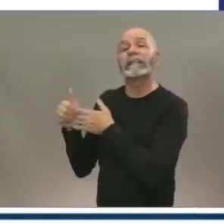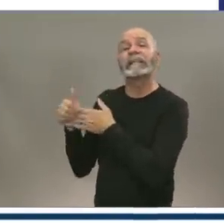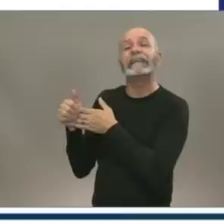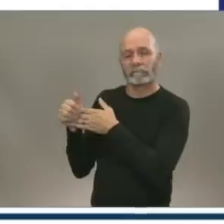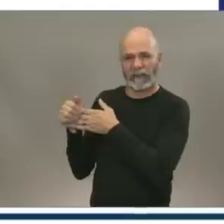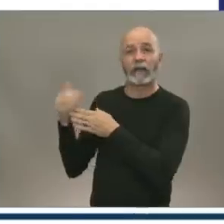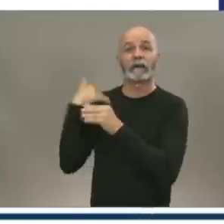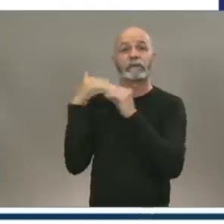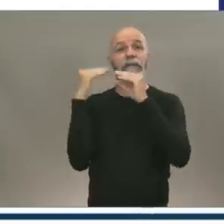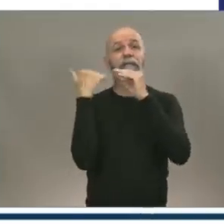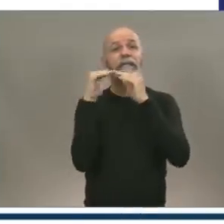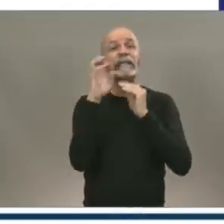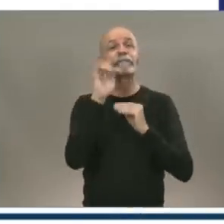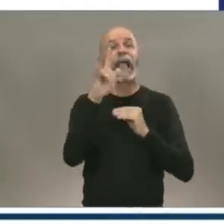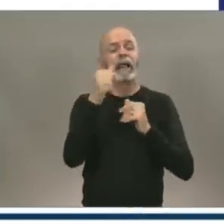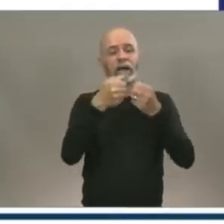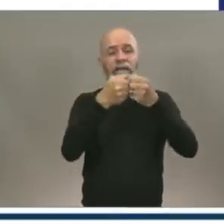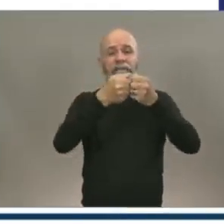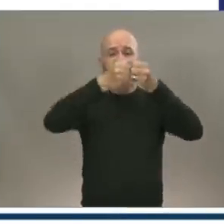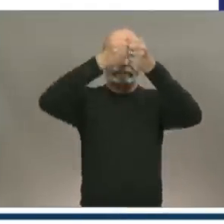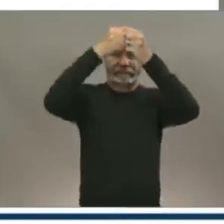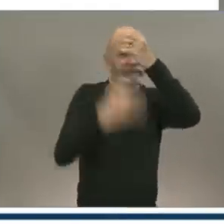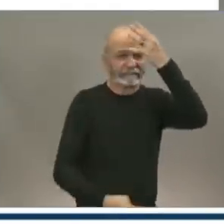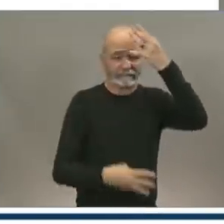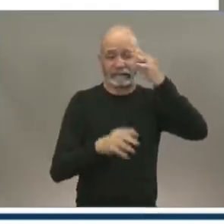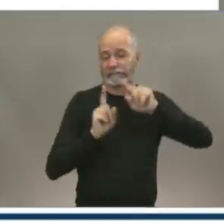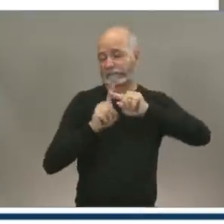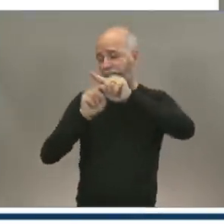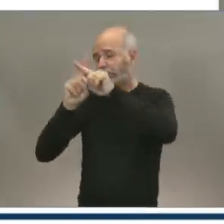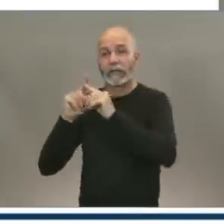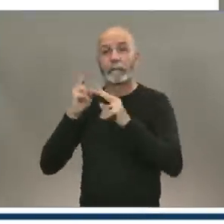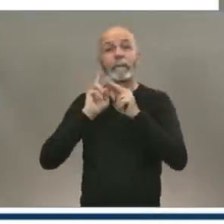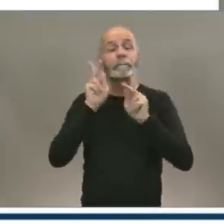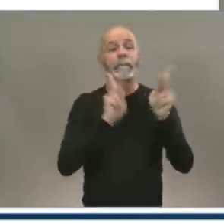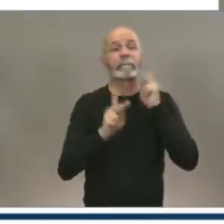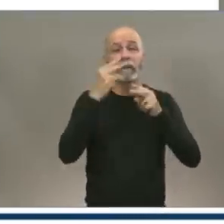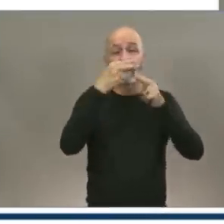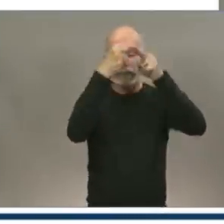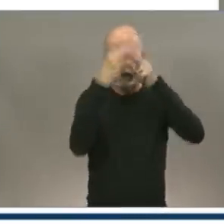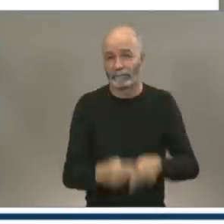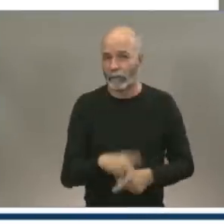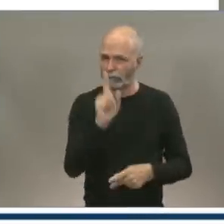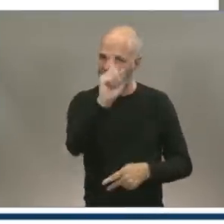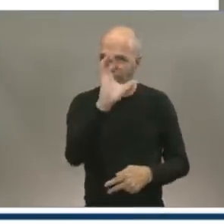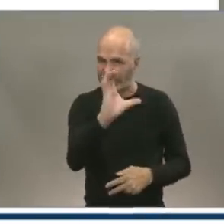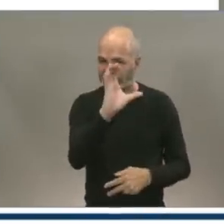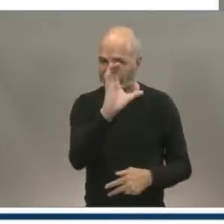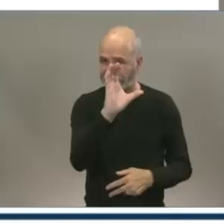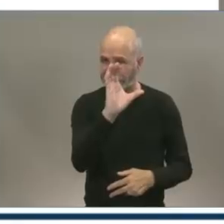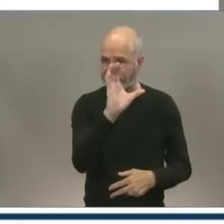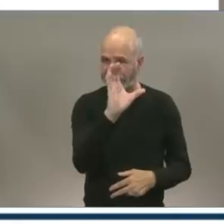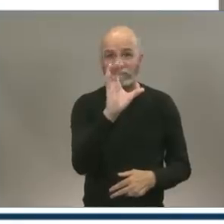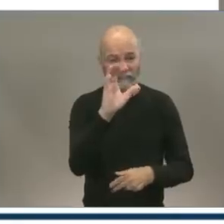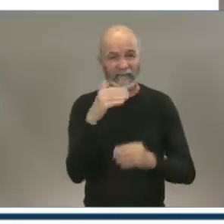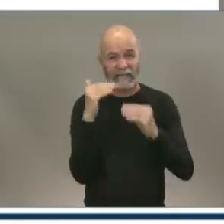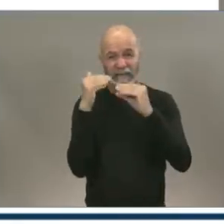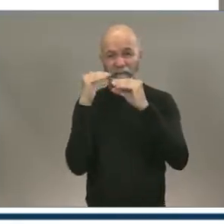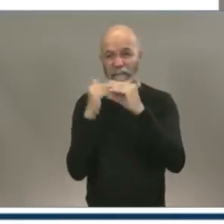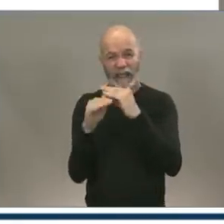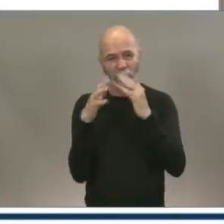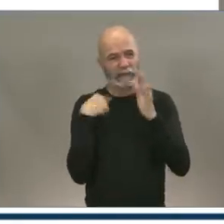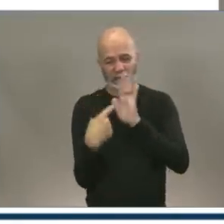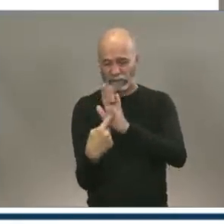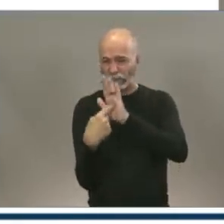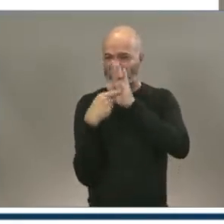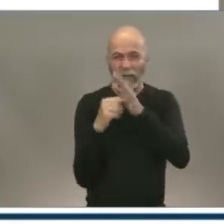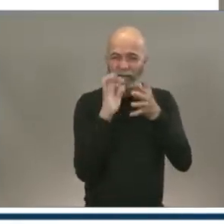list of well over 100 people, and they were. I have the email thread that showed clearly I